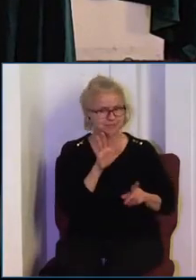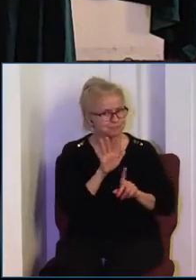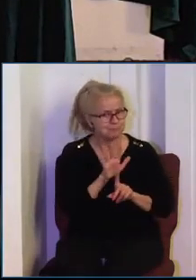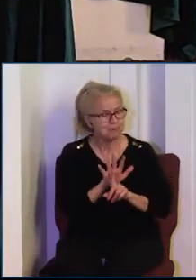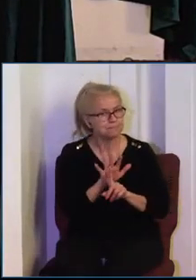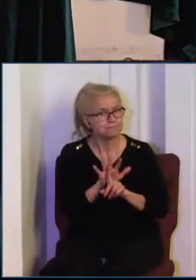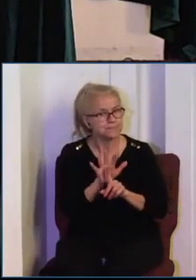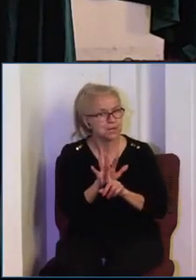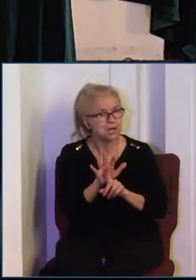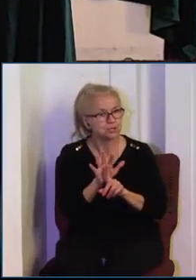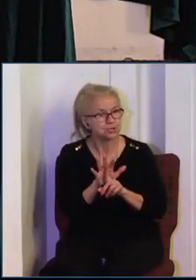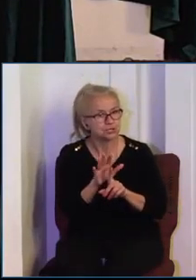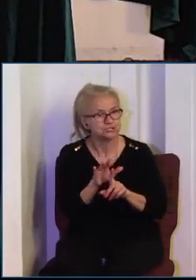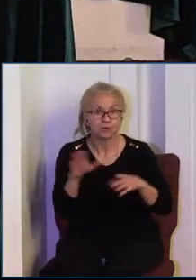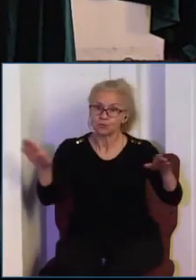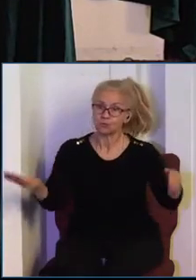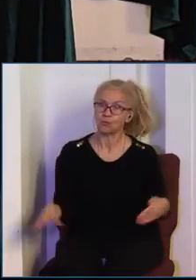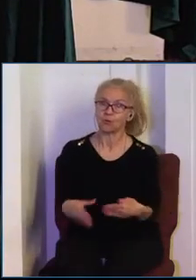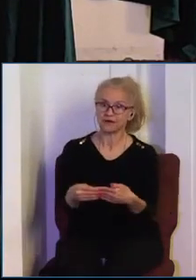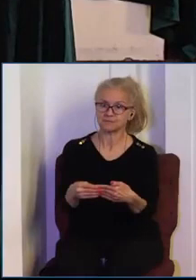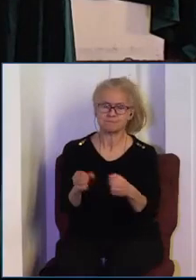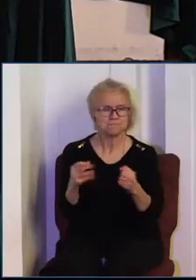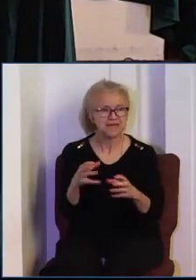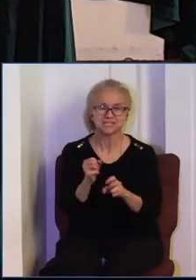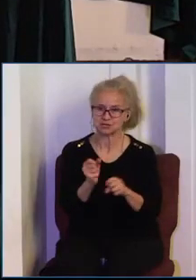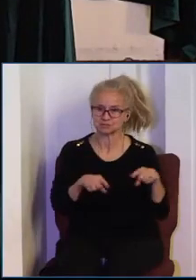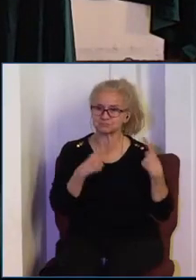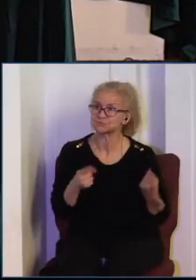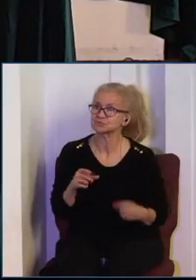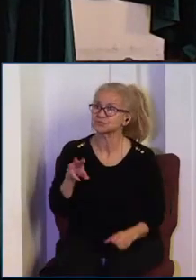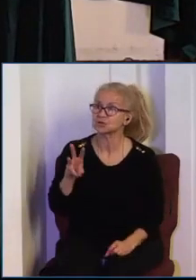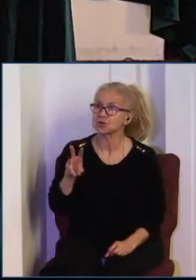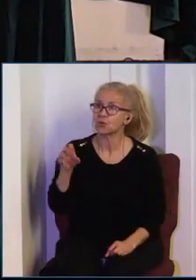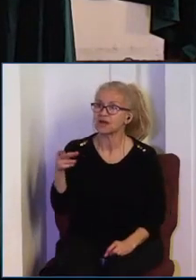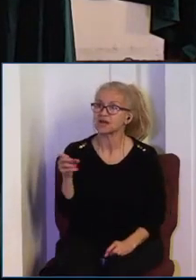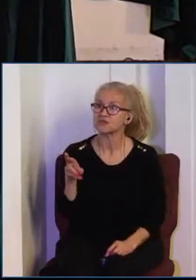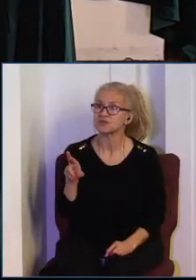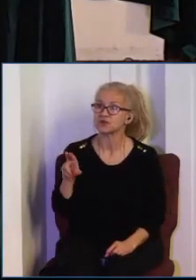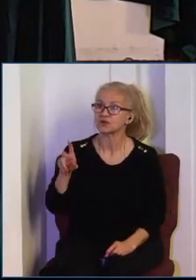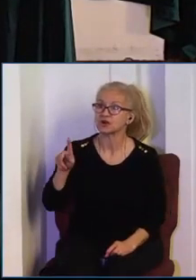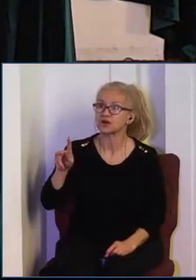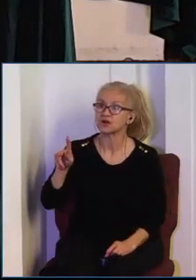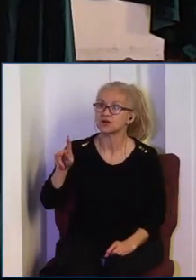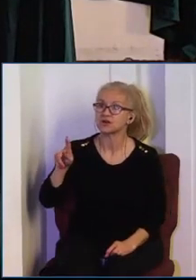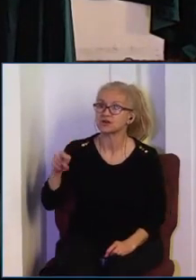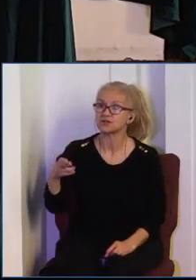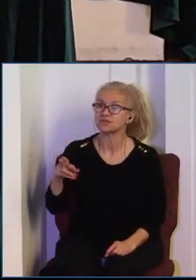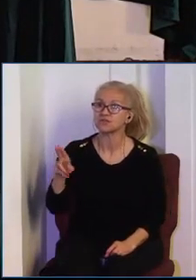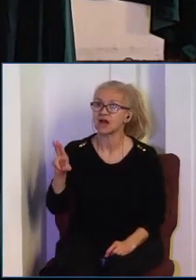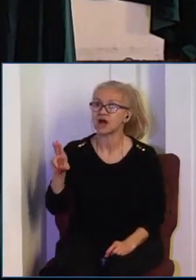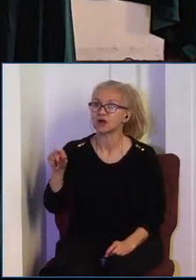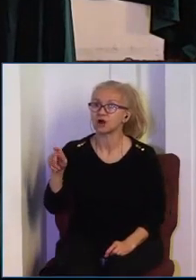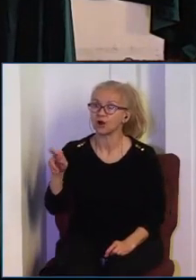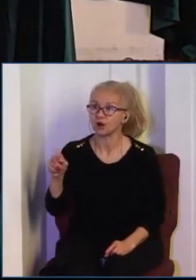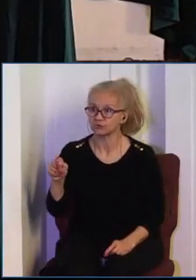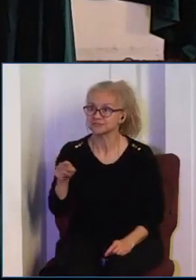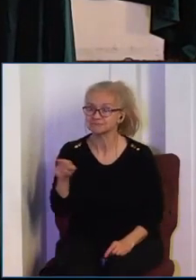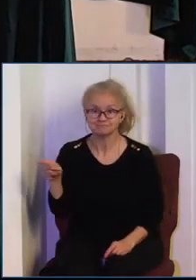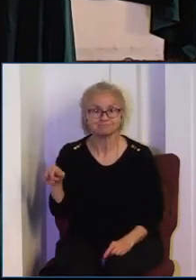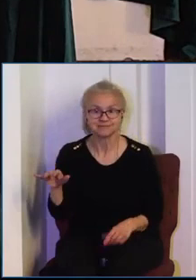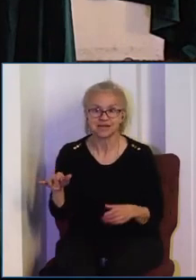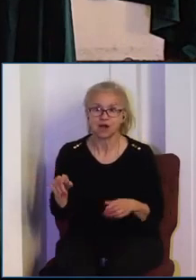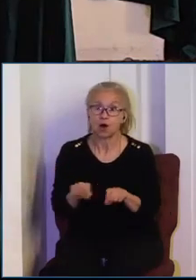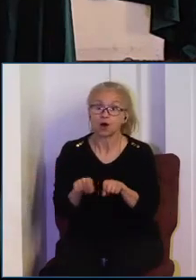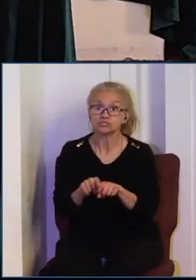popular at weddings for many, many years. Whither thou goest, I will go. And it's also a scripture reading.